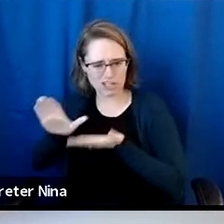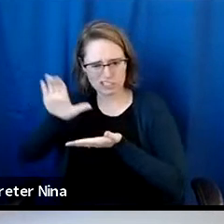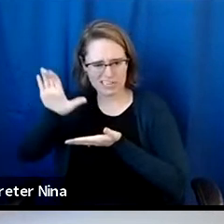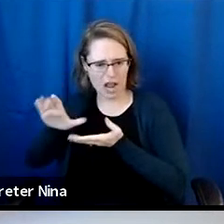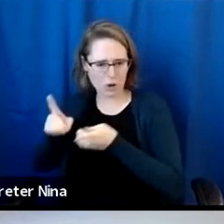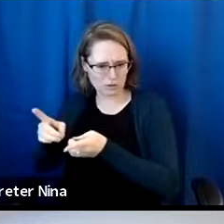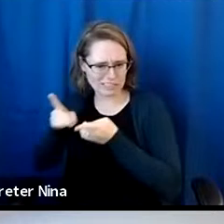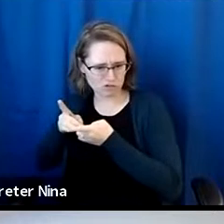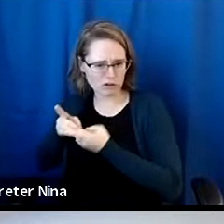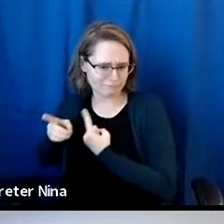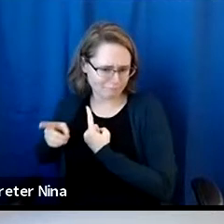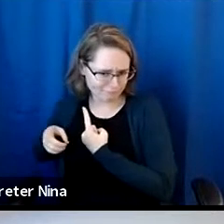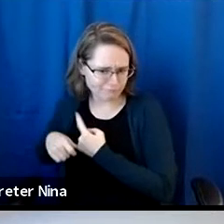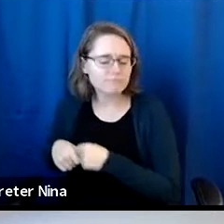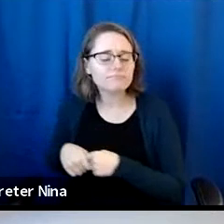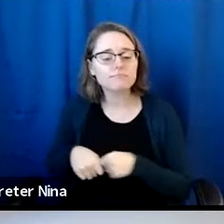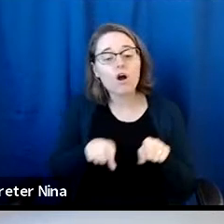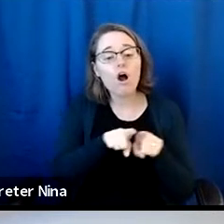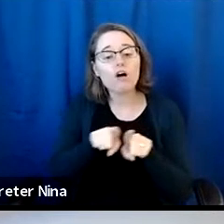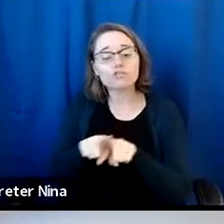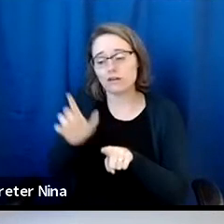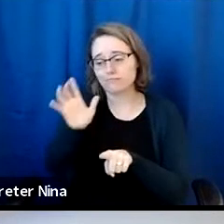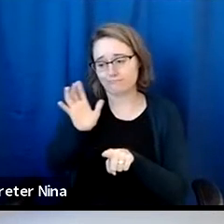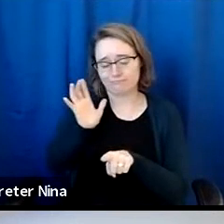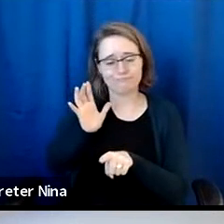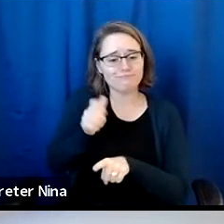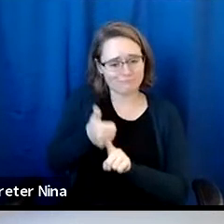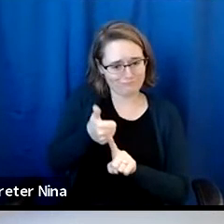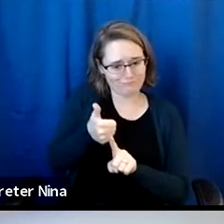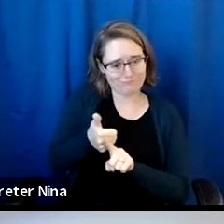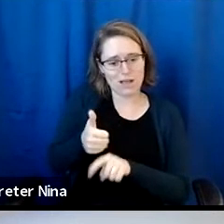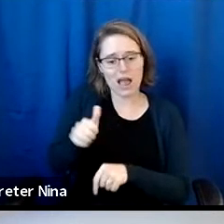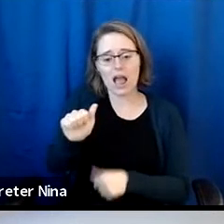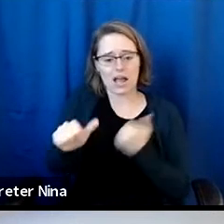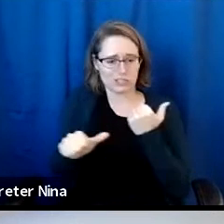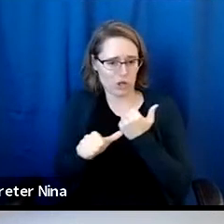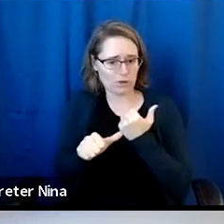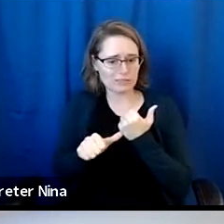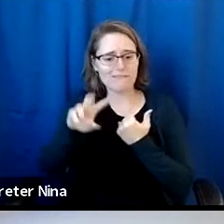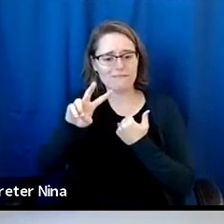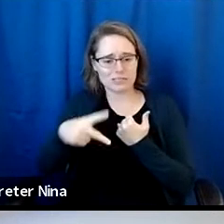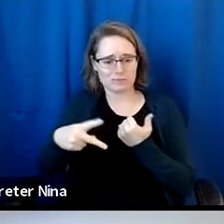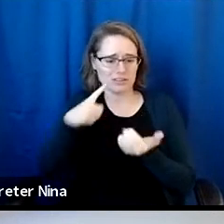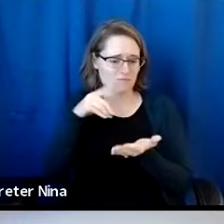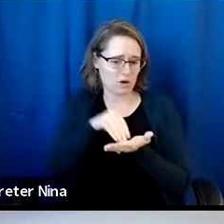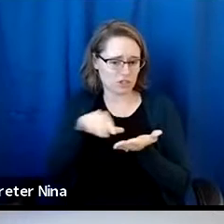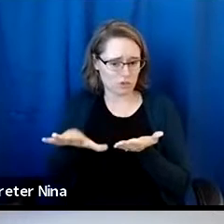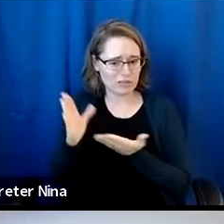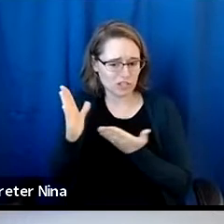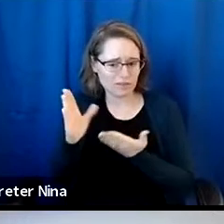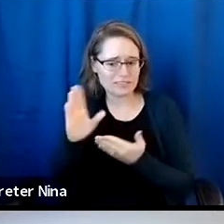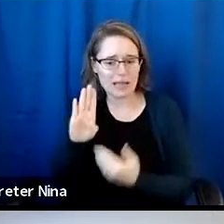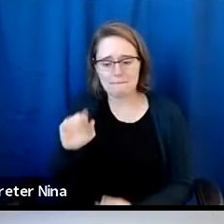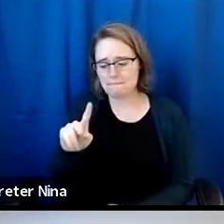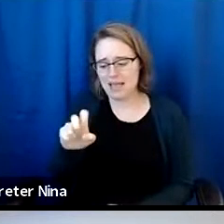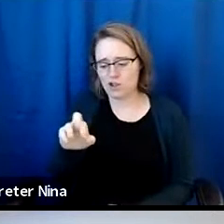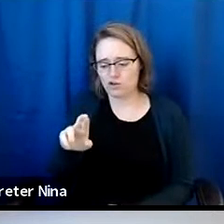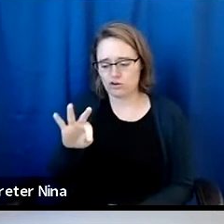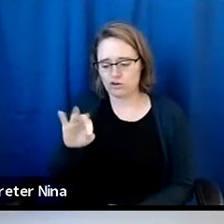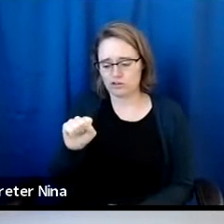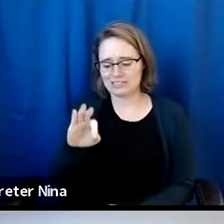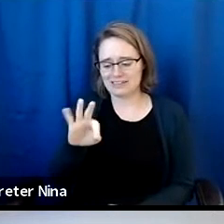district. And she also previously served as associate vice president for student services at Bakersfield College in